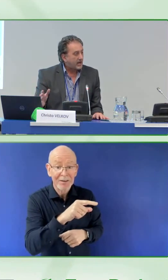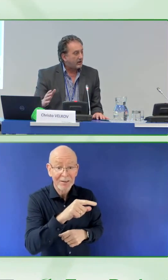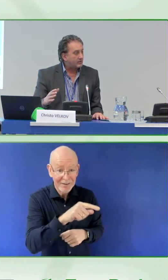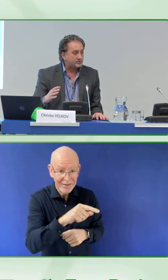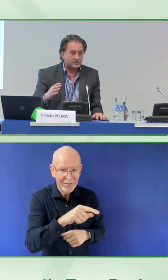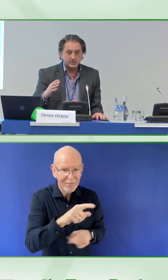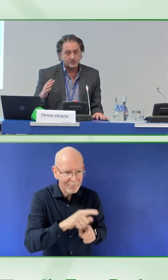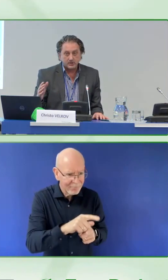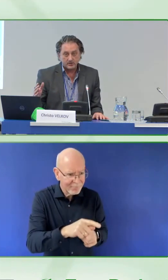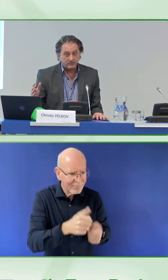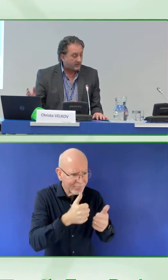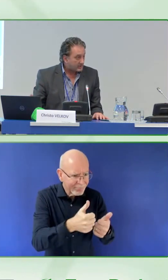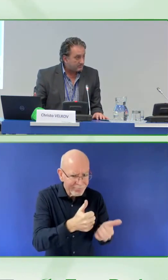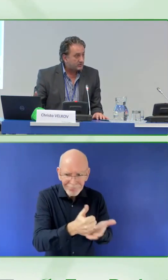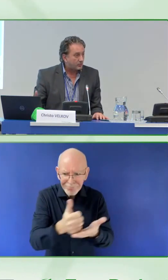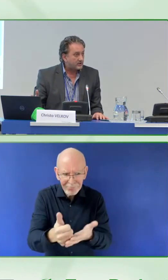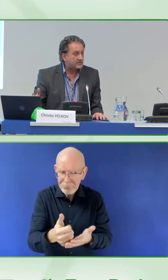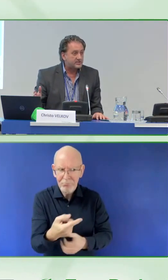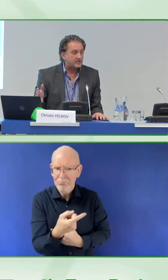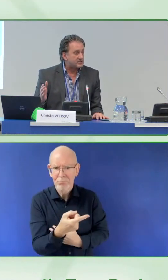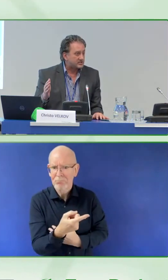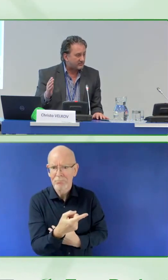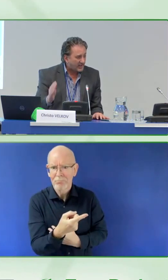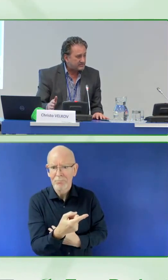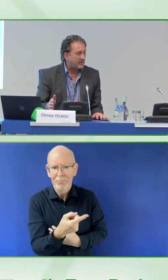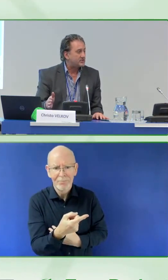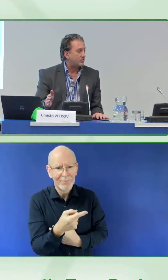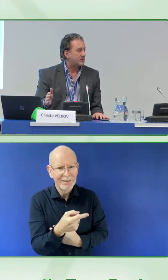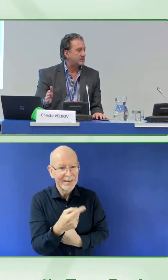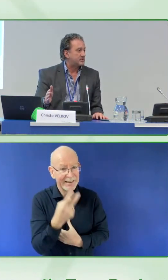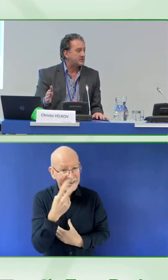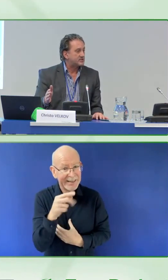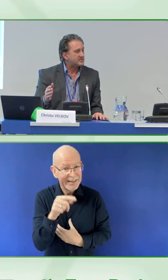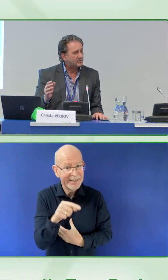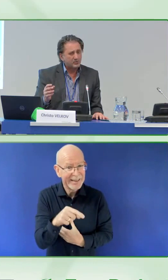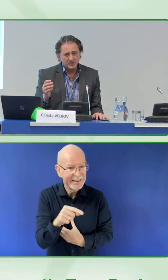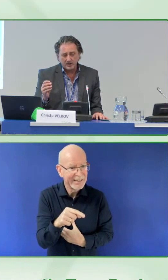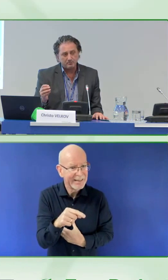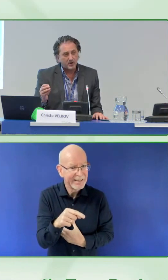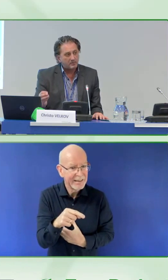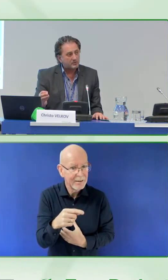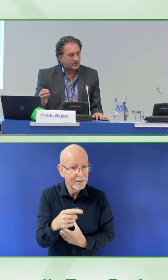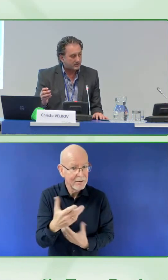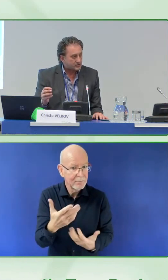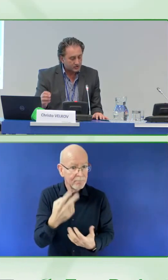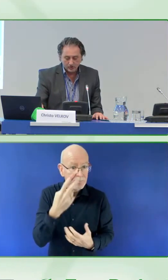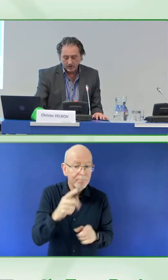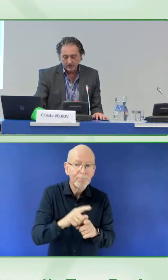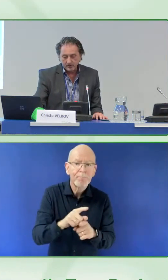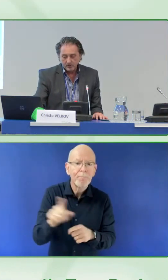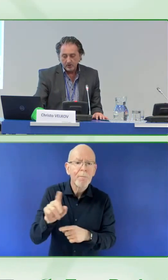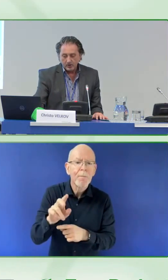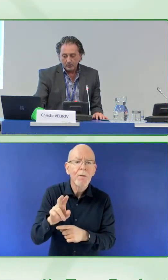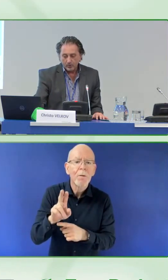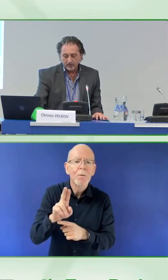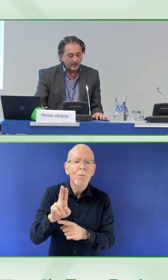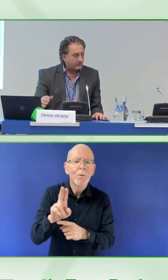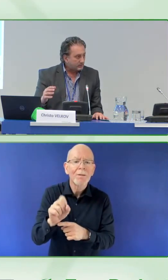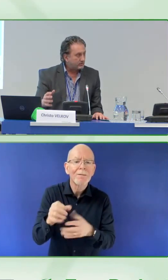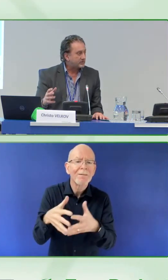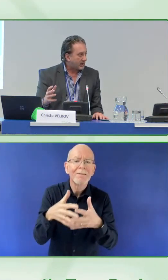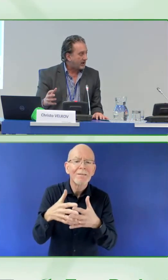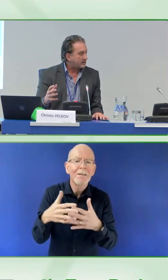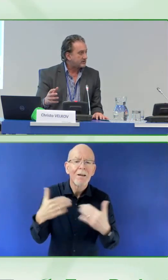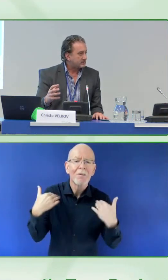Boy Scouts, development organizations, faith-based organizations. That was their primary concern when